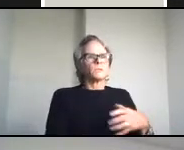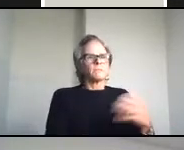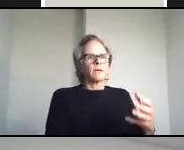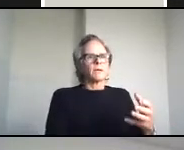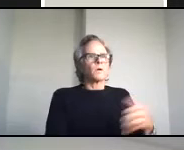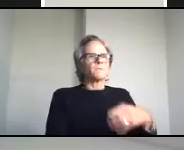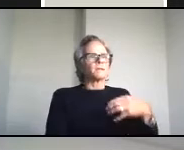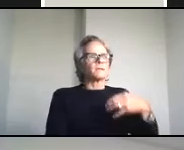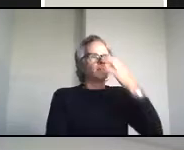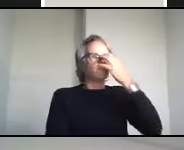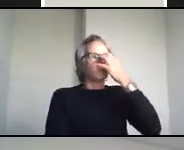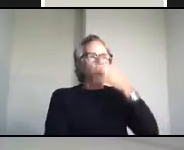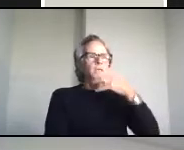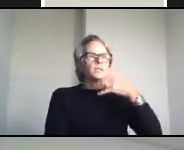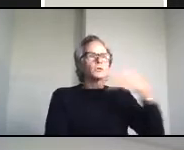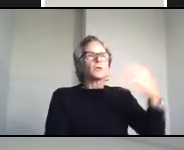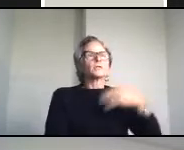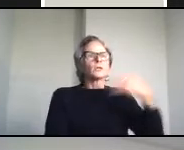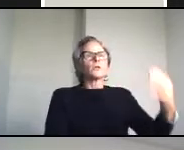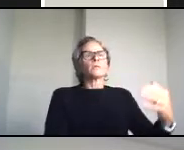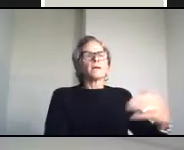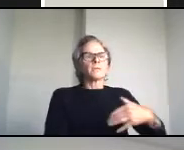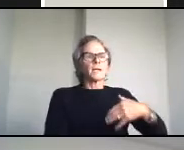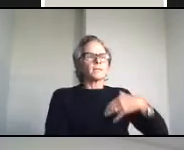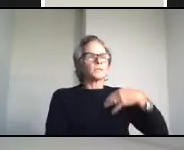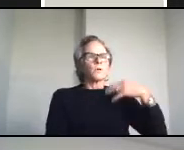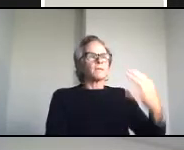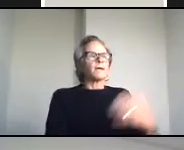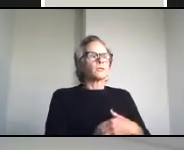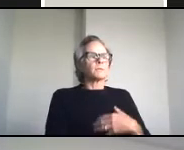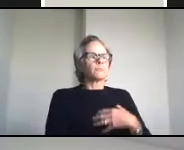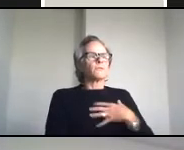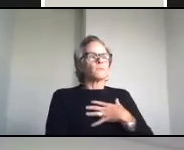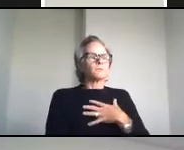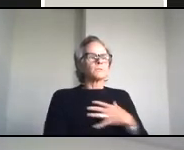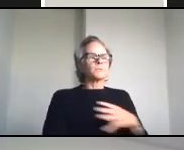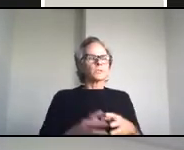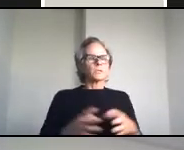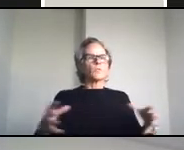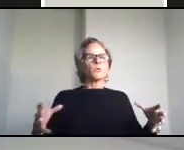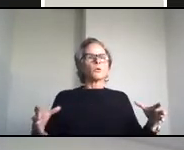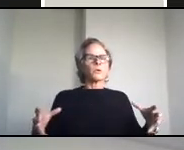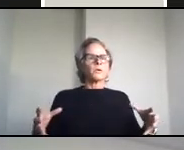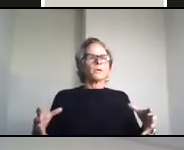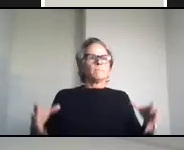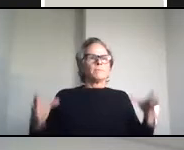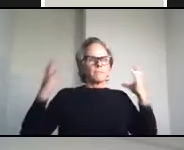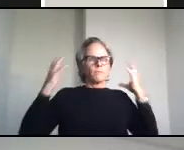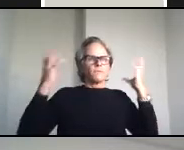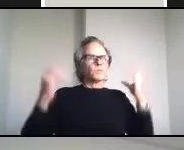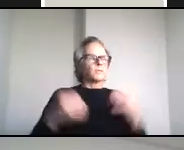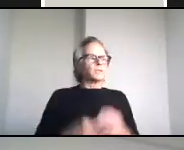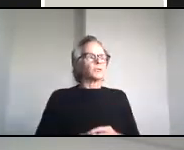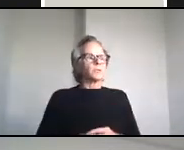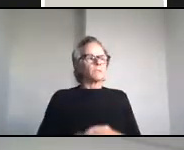And Jim and I, quite frankly, believe that starting to learn about that is a way of actually improving one's position in the world, being